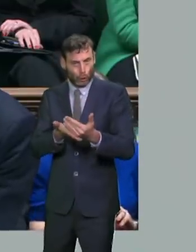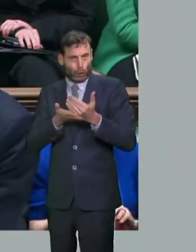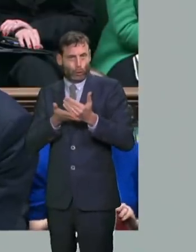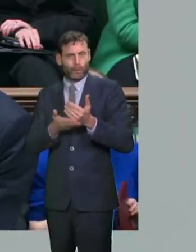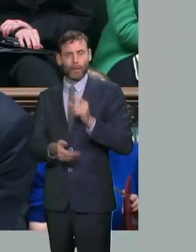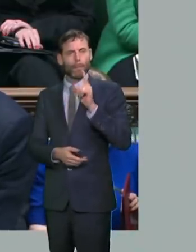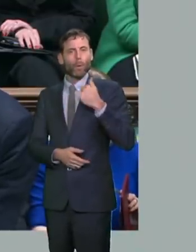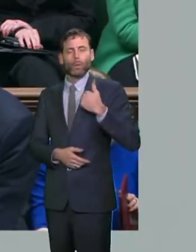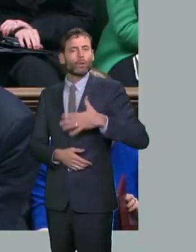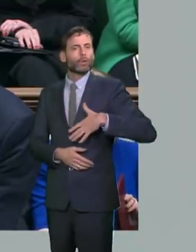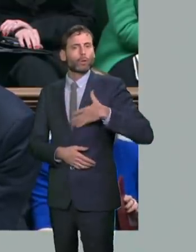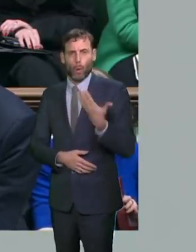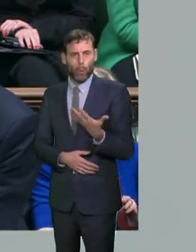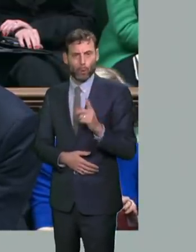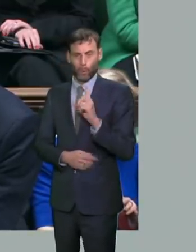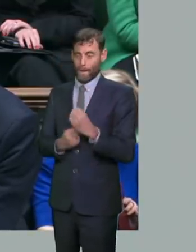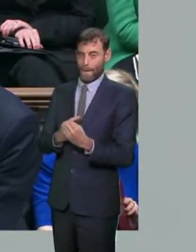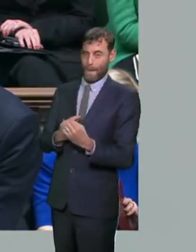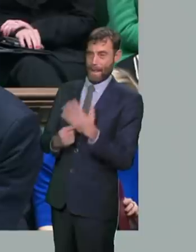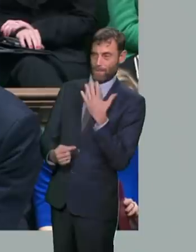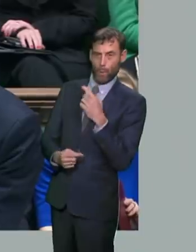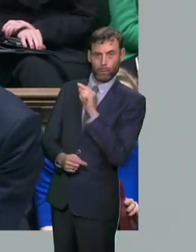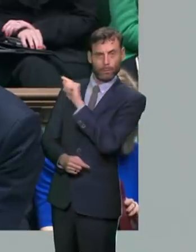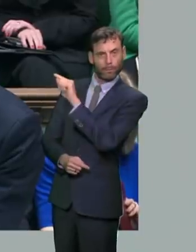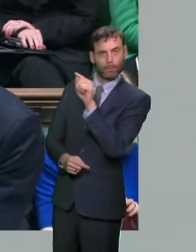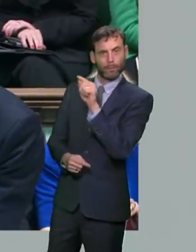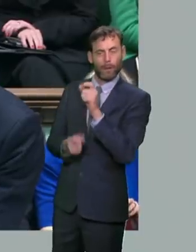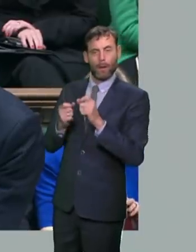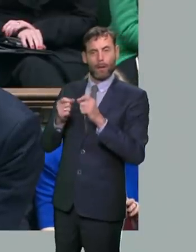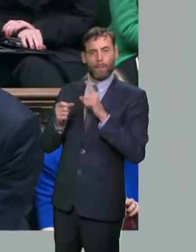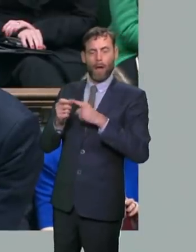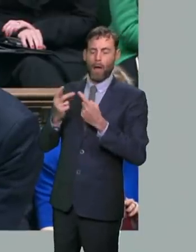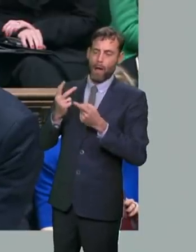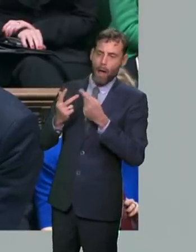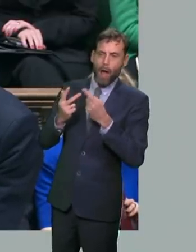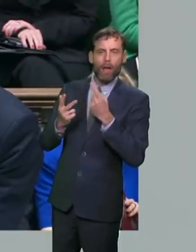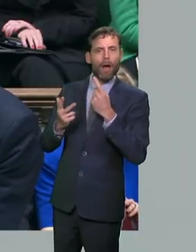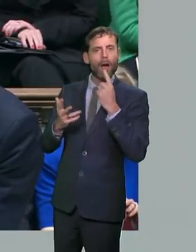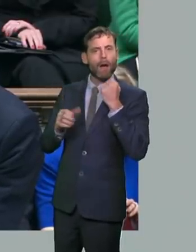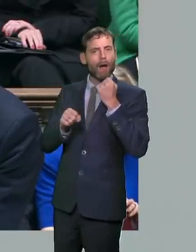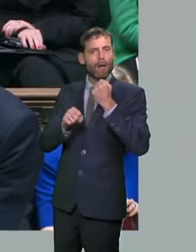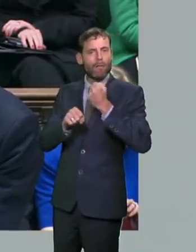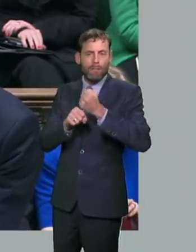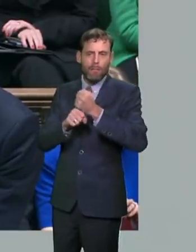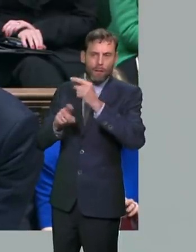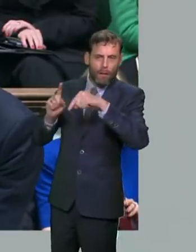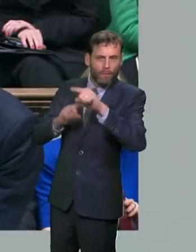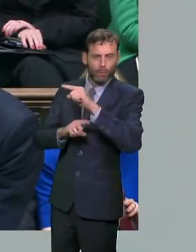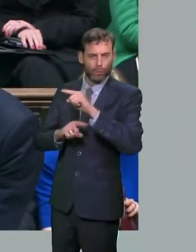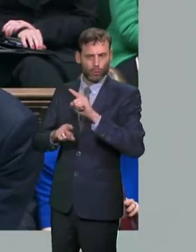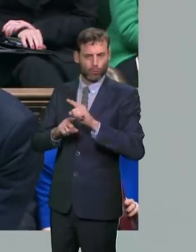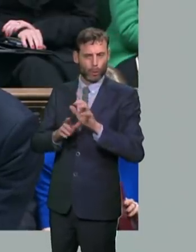see undue influence by potentially